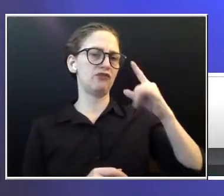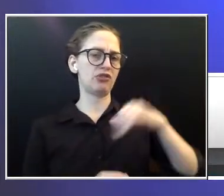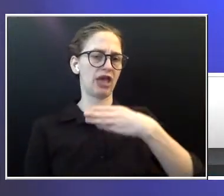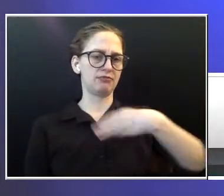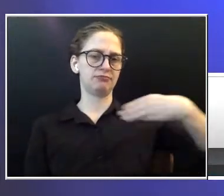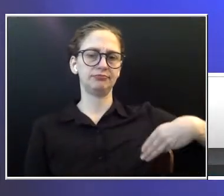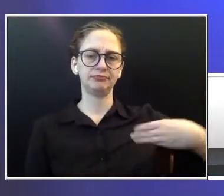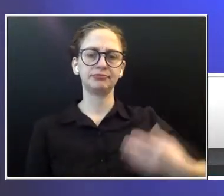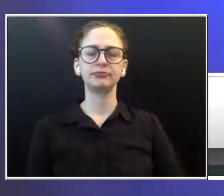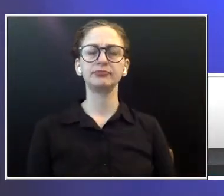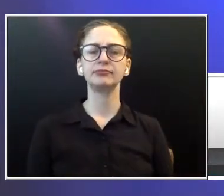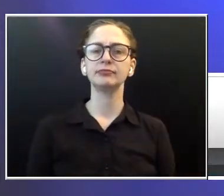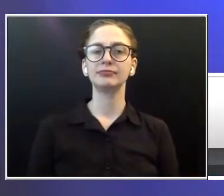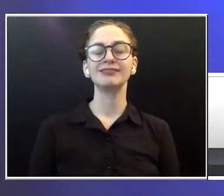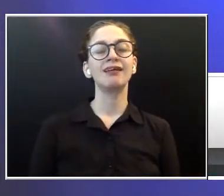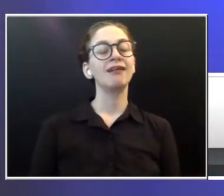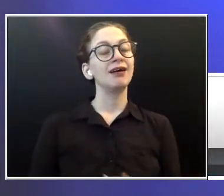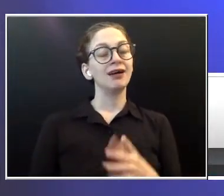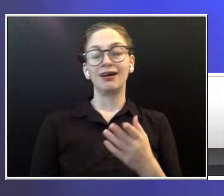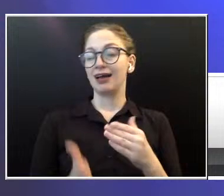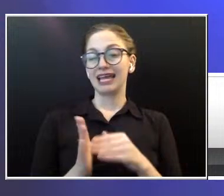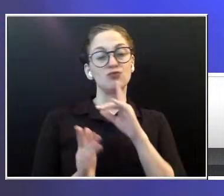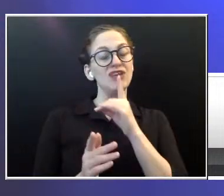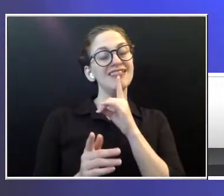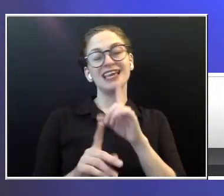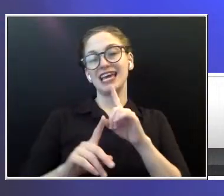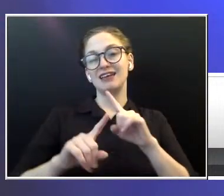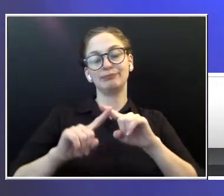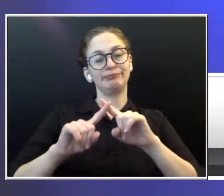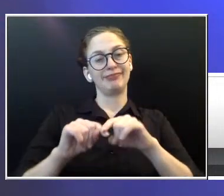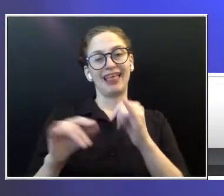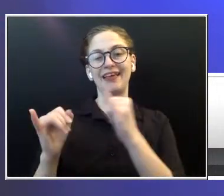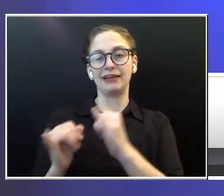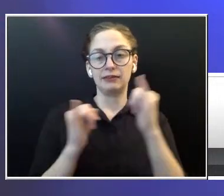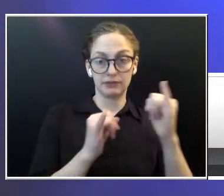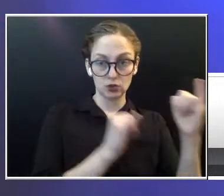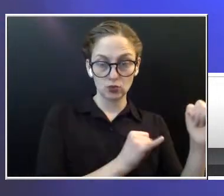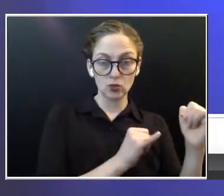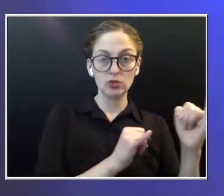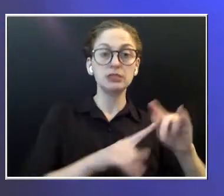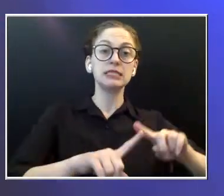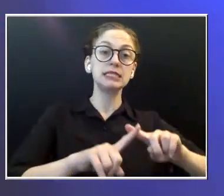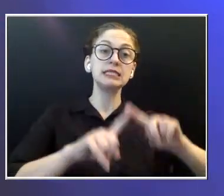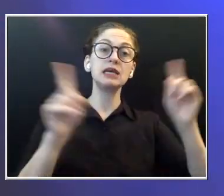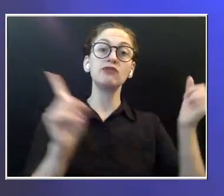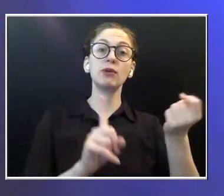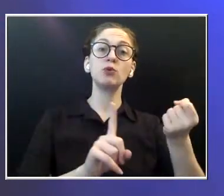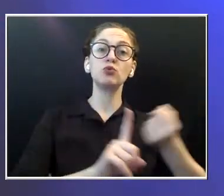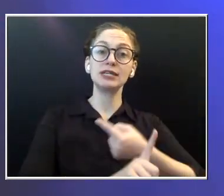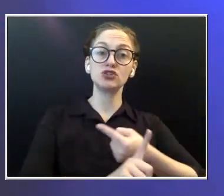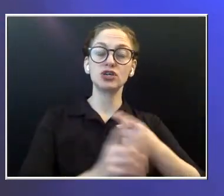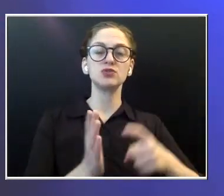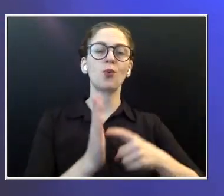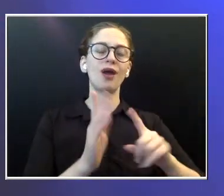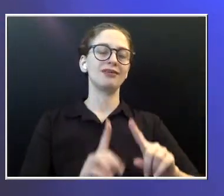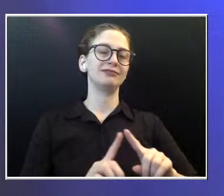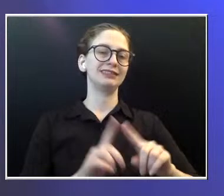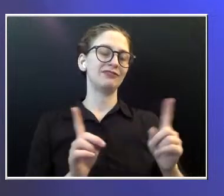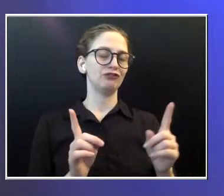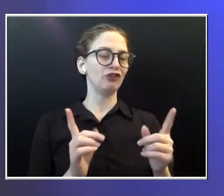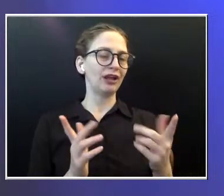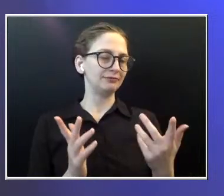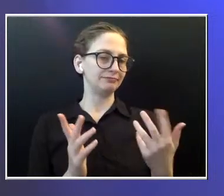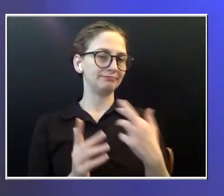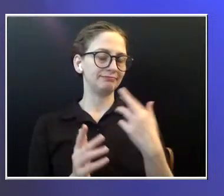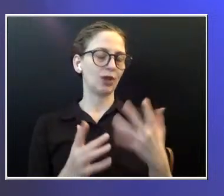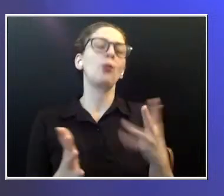individual risk. Different mutations carry different risks, and so each patient needs a true risk assessment because it's not just based